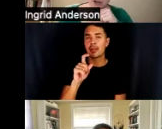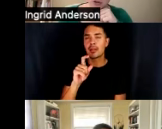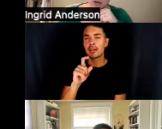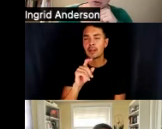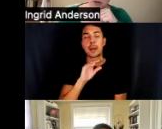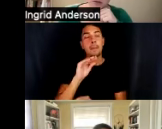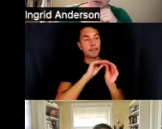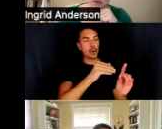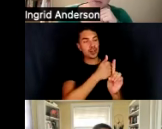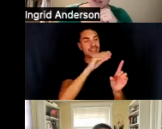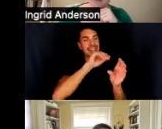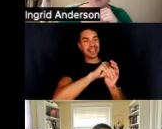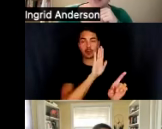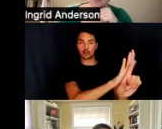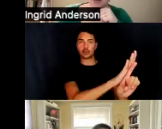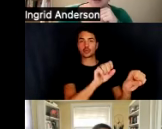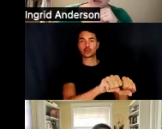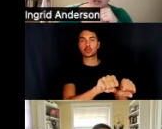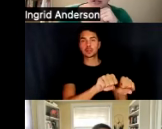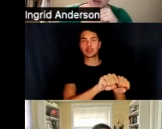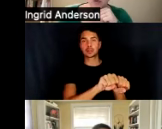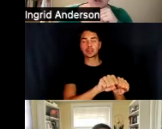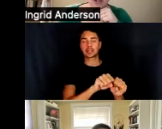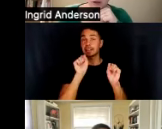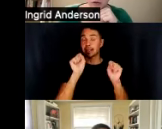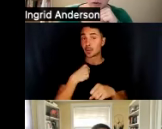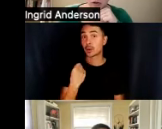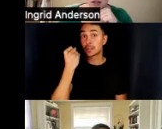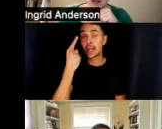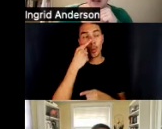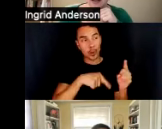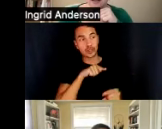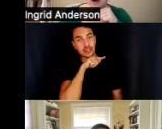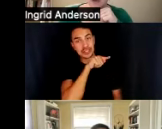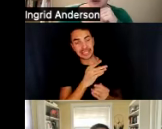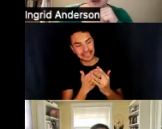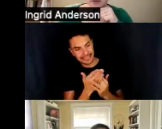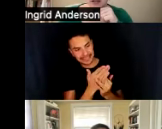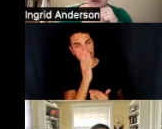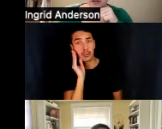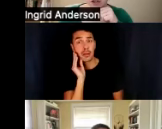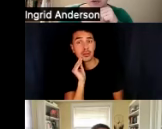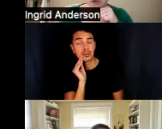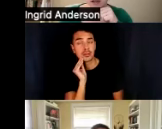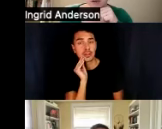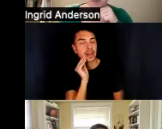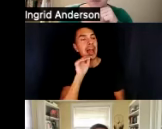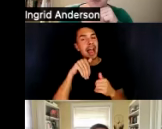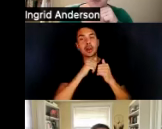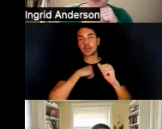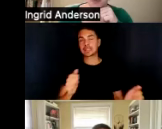ourselves in her shoes? Can we try to understand what she's been through and how we might come together as a